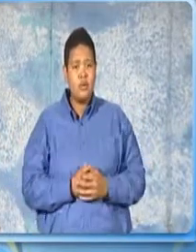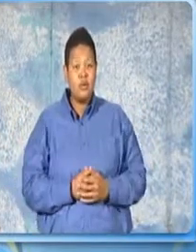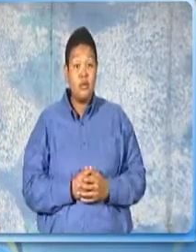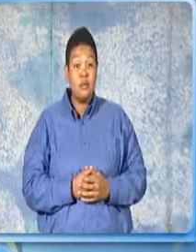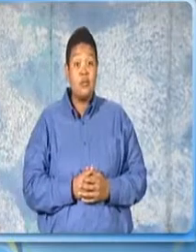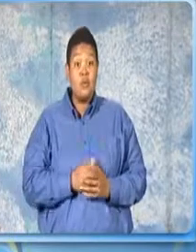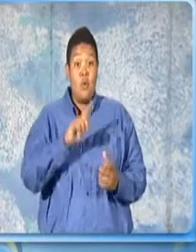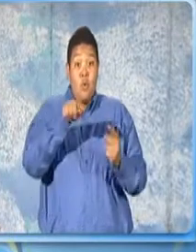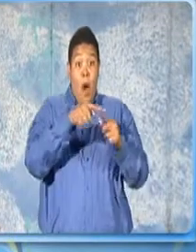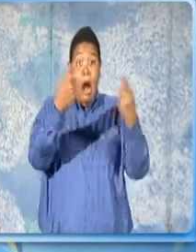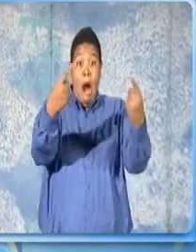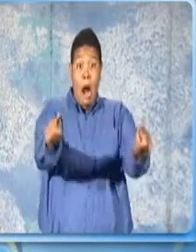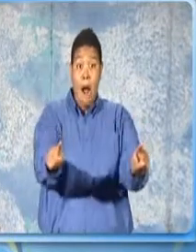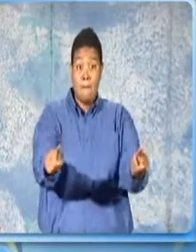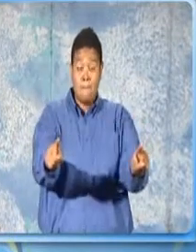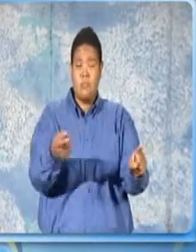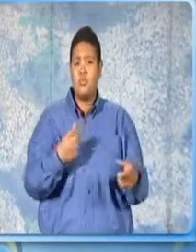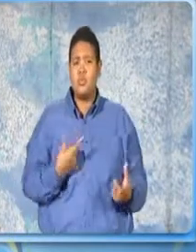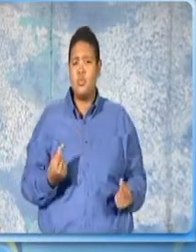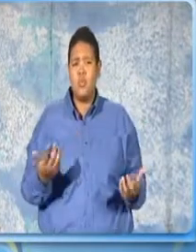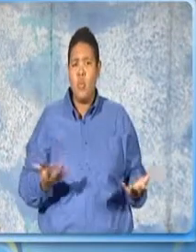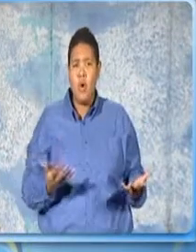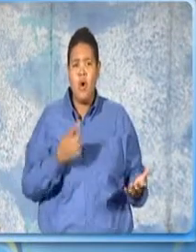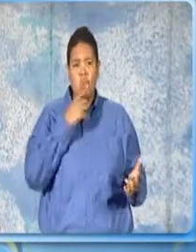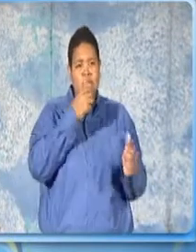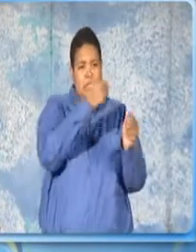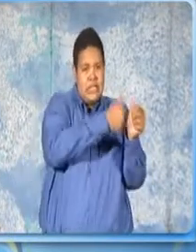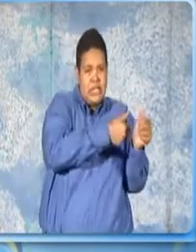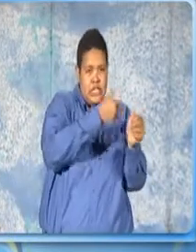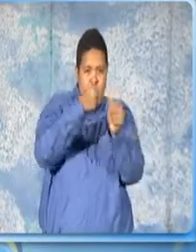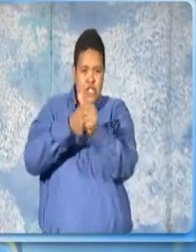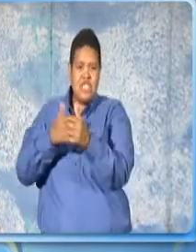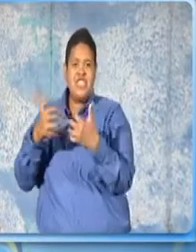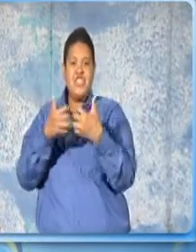When this occurs, we deal with each side separately.